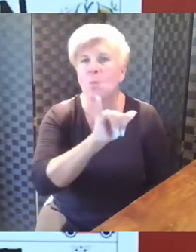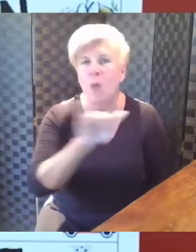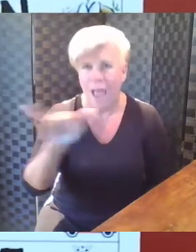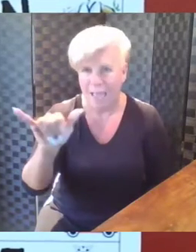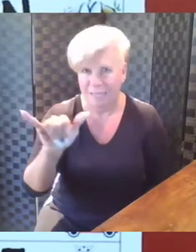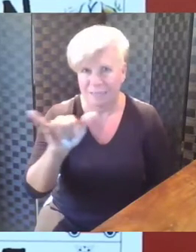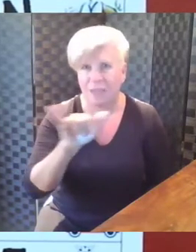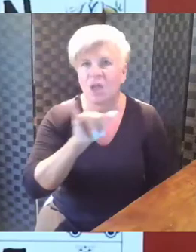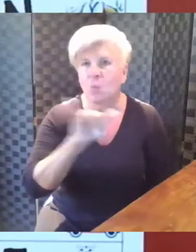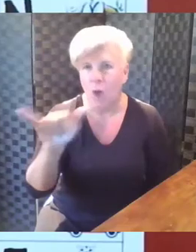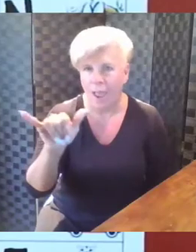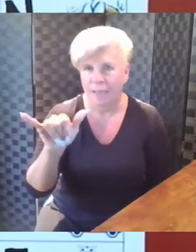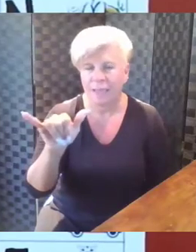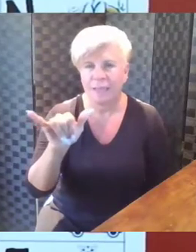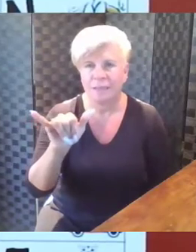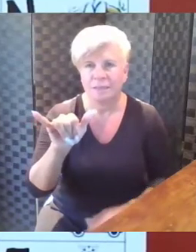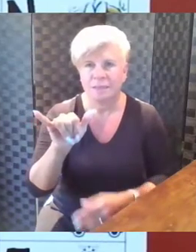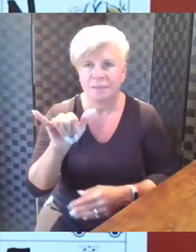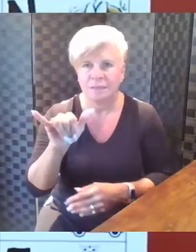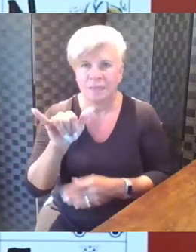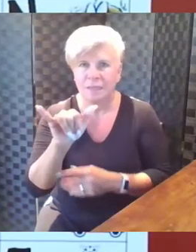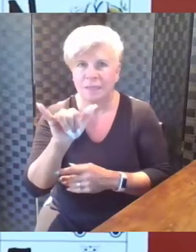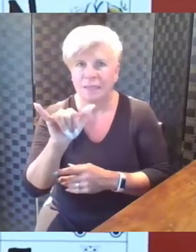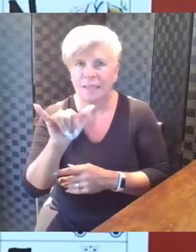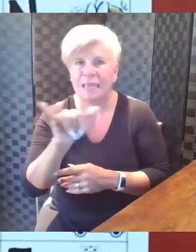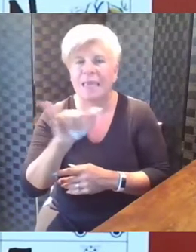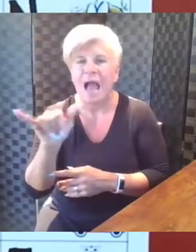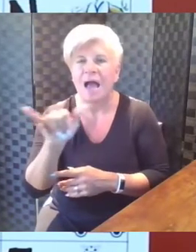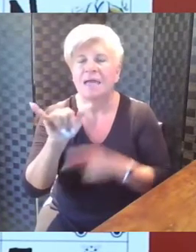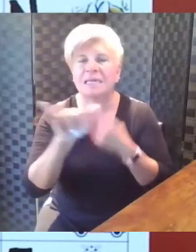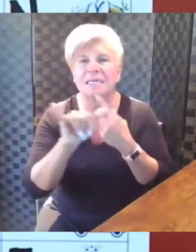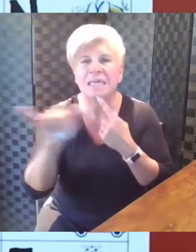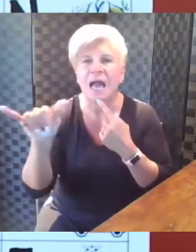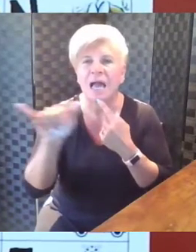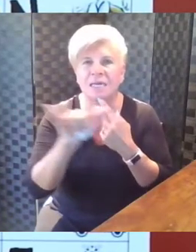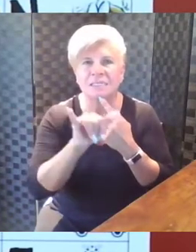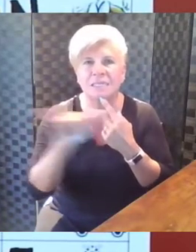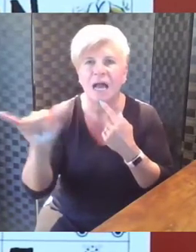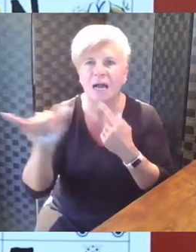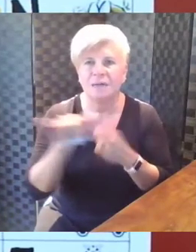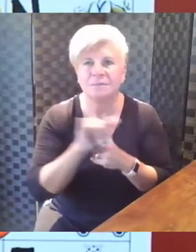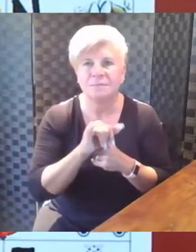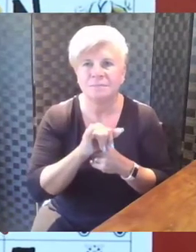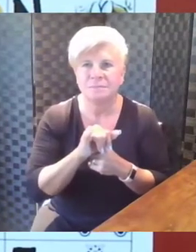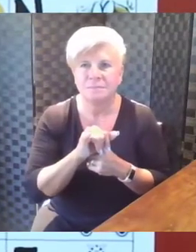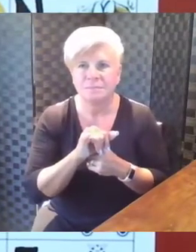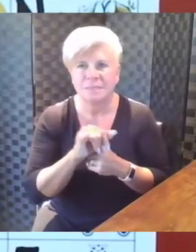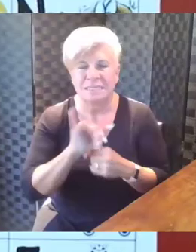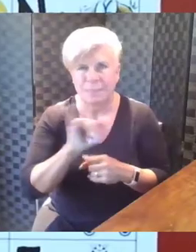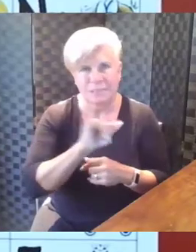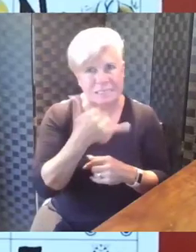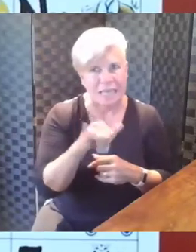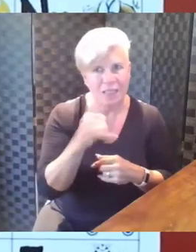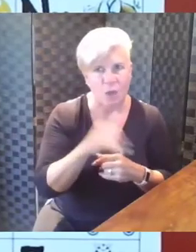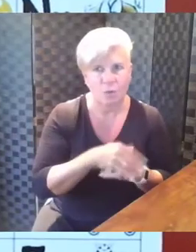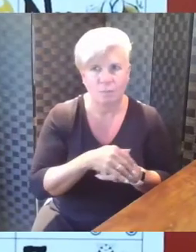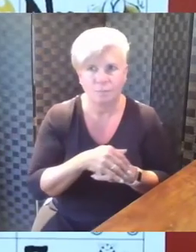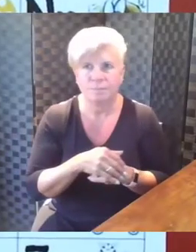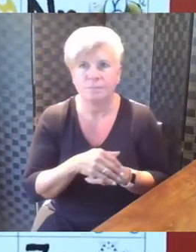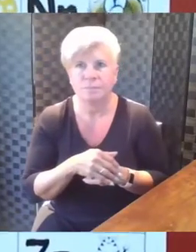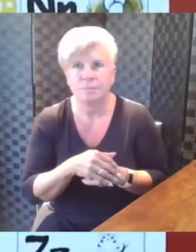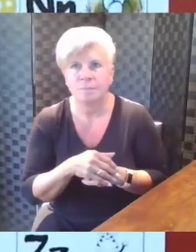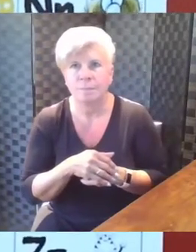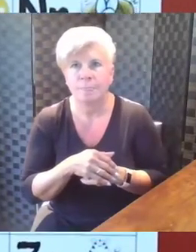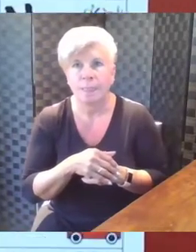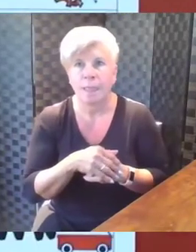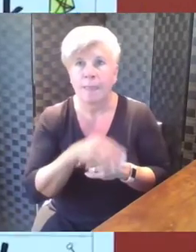Y. What does Y say? Use that picture to help you. Yeah, like yellow. Sometimes kids mix up these two. It's okay.